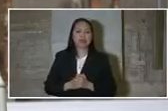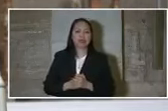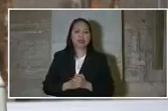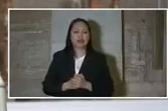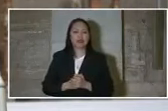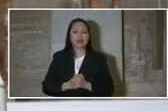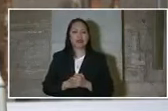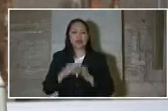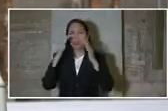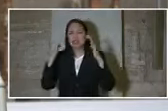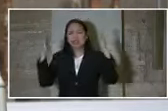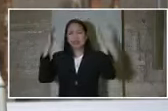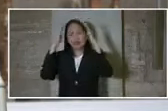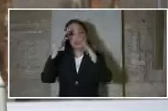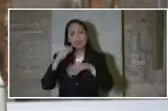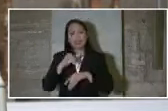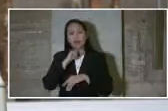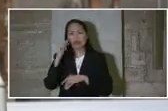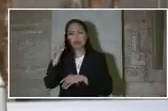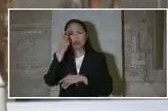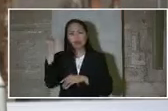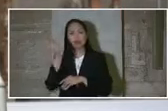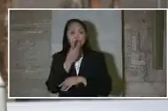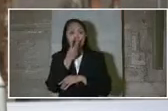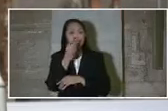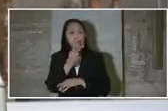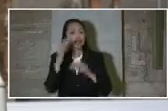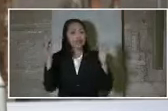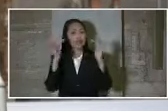The bishop was not only seen in online mass.